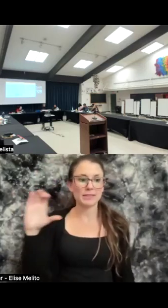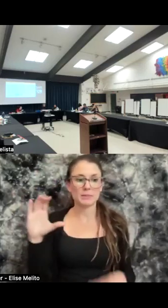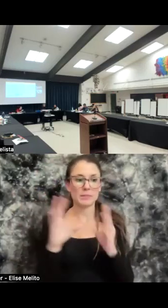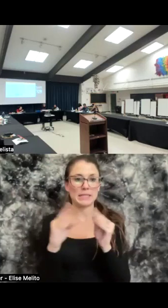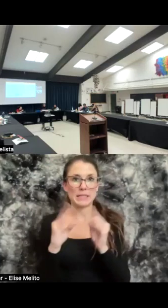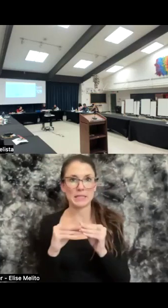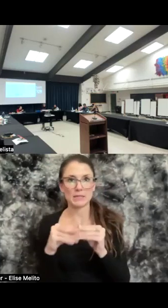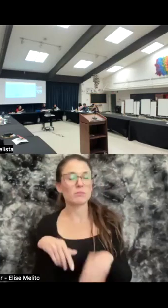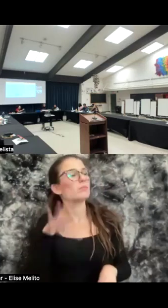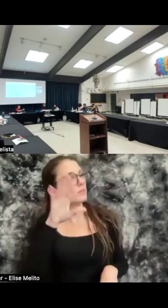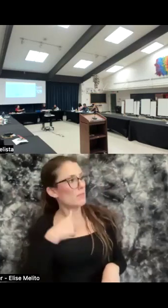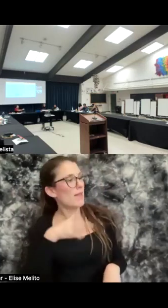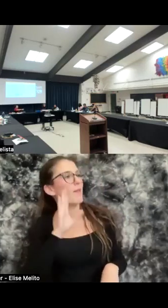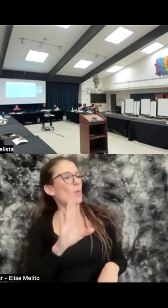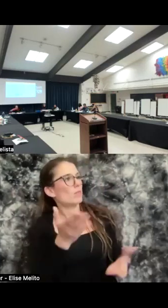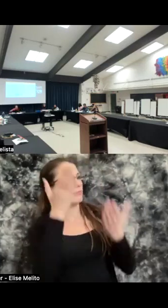I will make a motion.